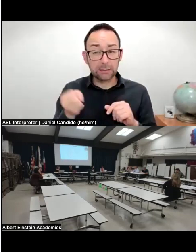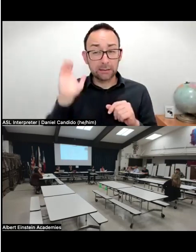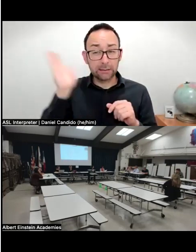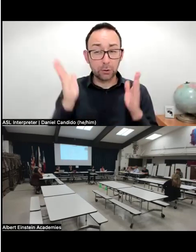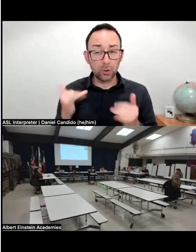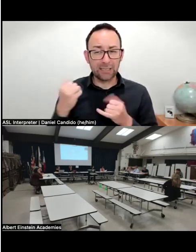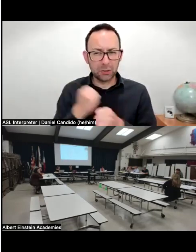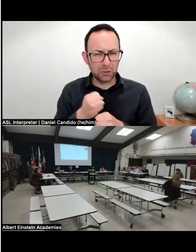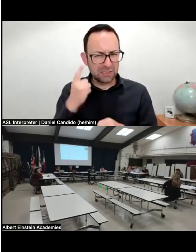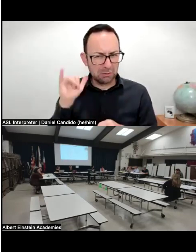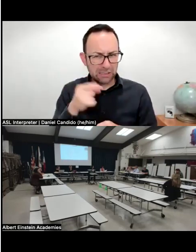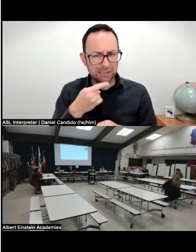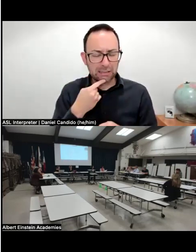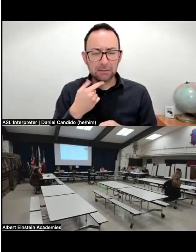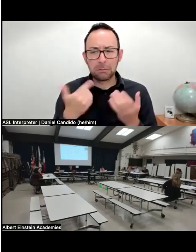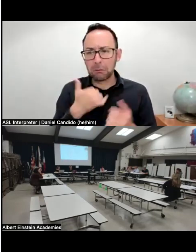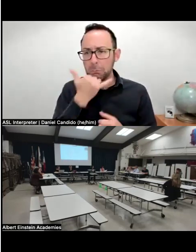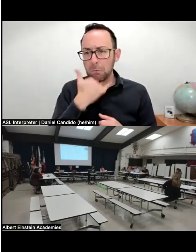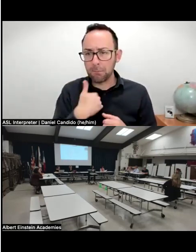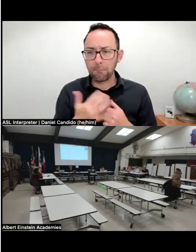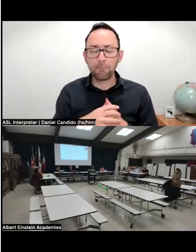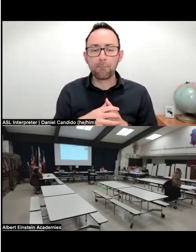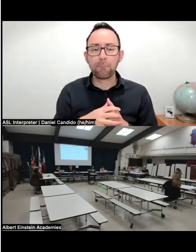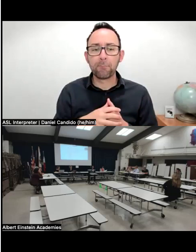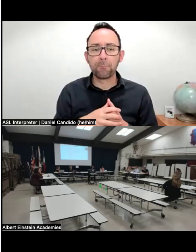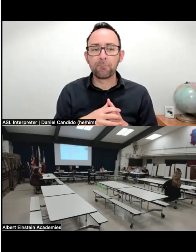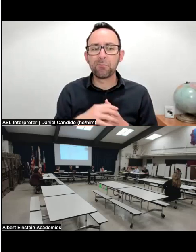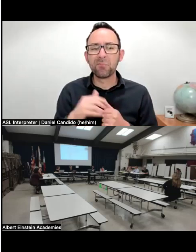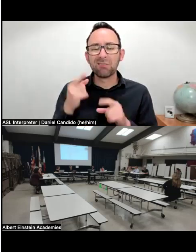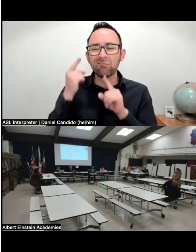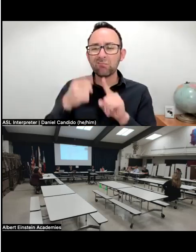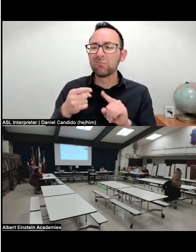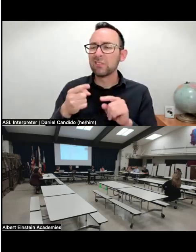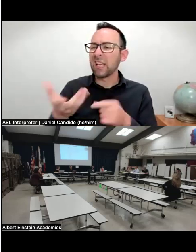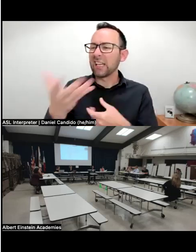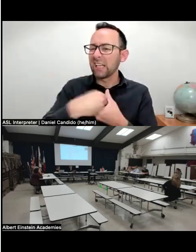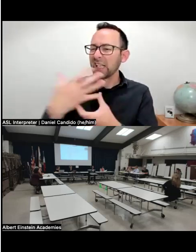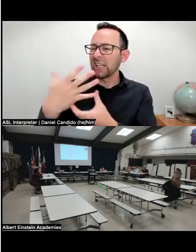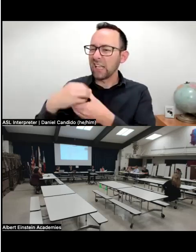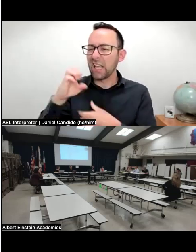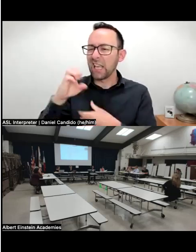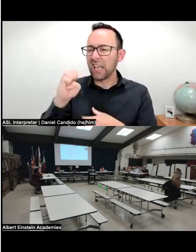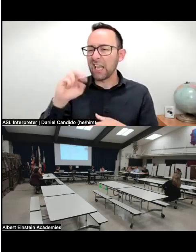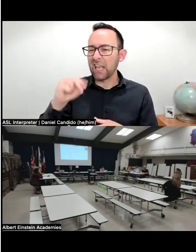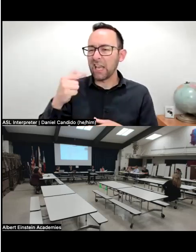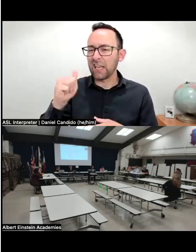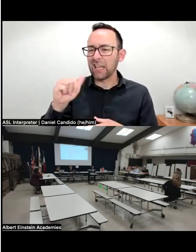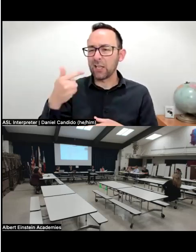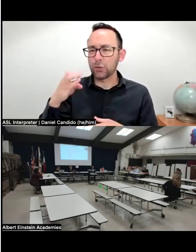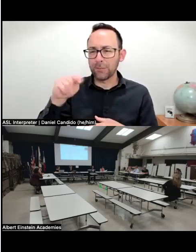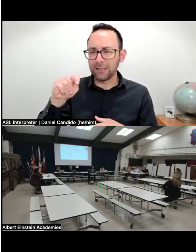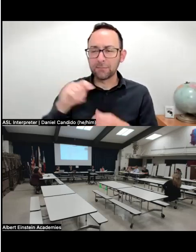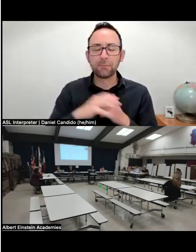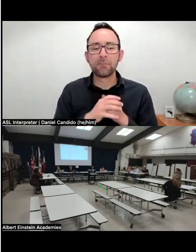was intended for the purposes of parent-family engagement, and I don't know that it was able to be promulgated